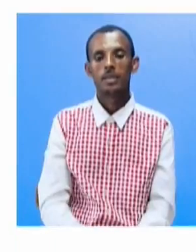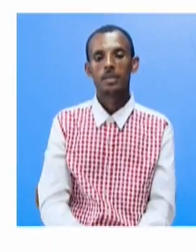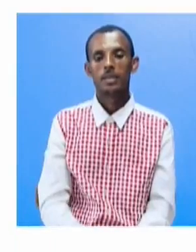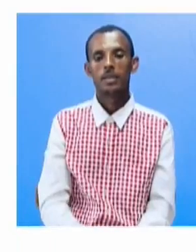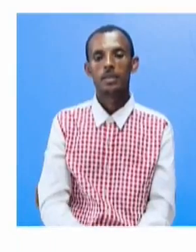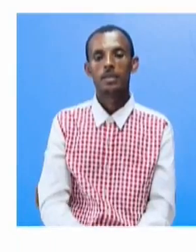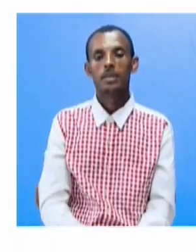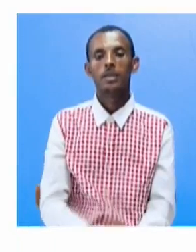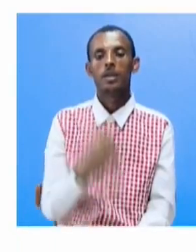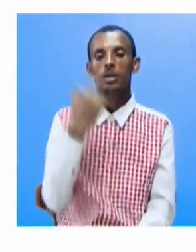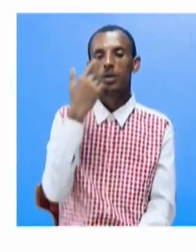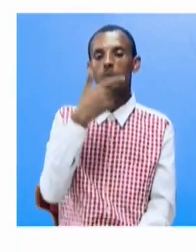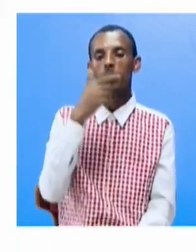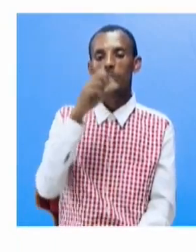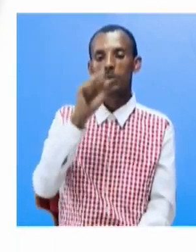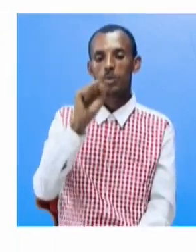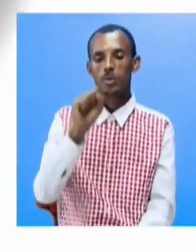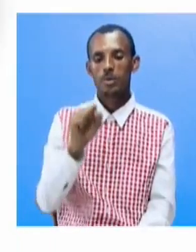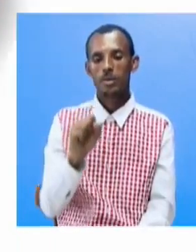whose